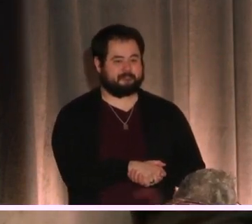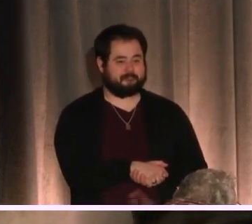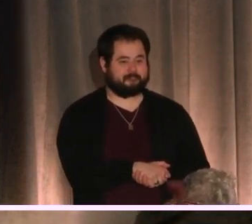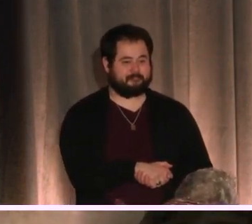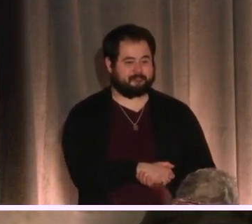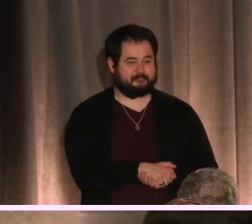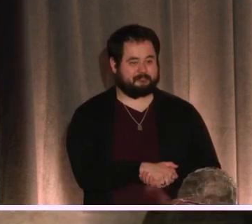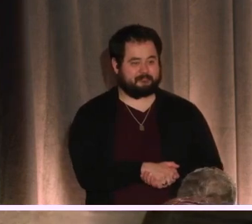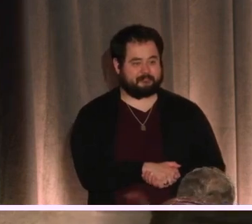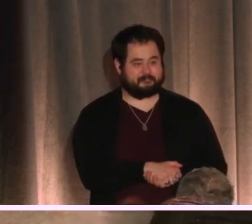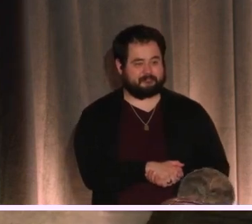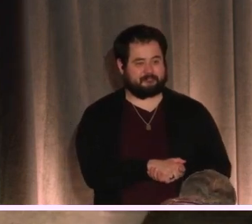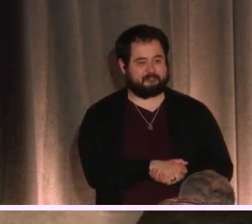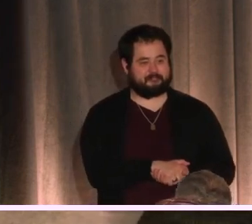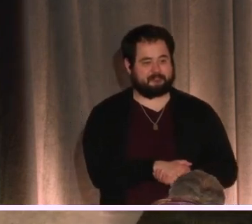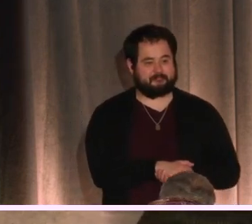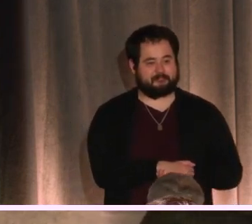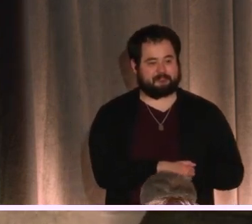Thank you, Rob.